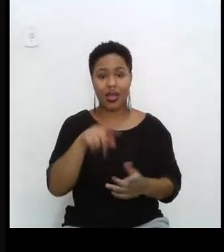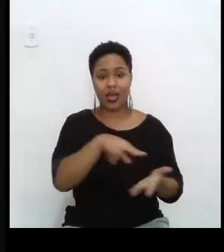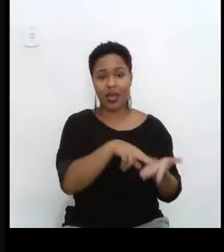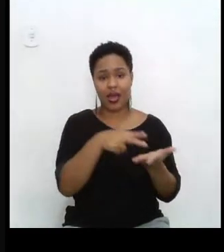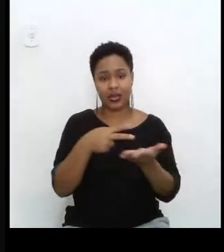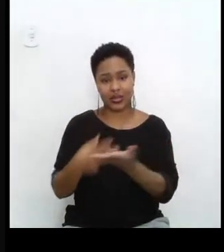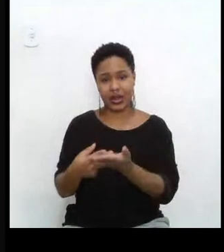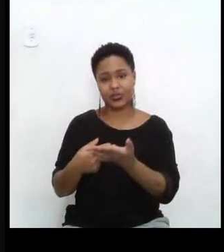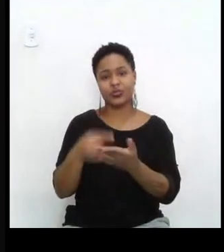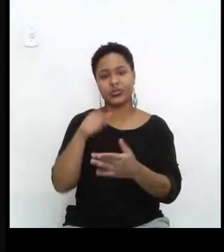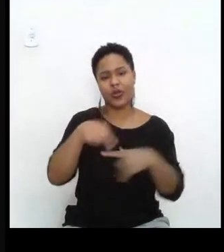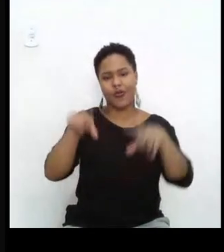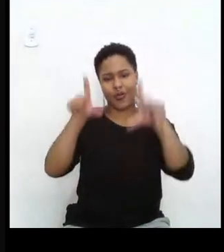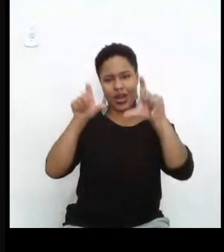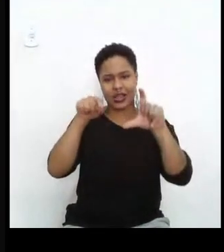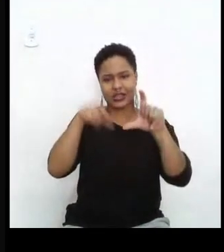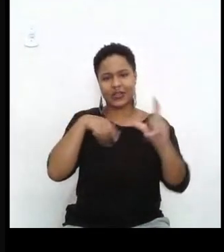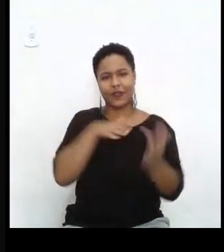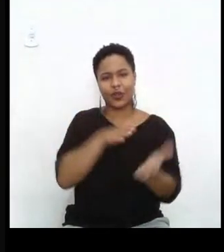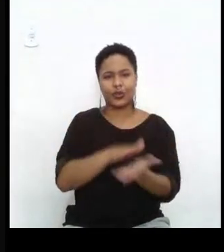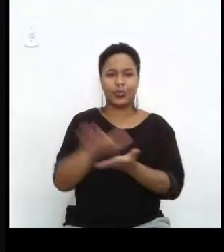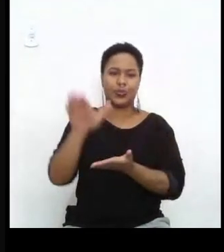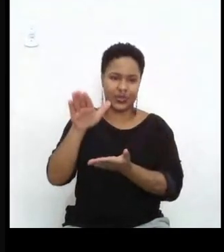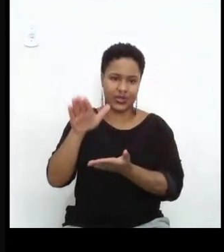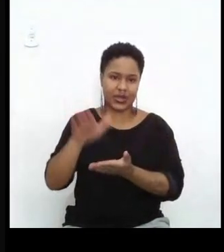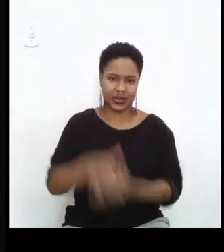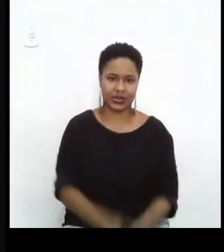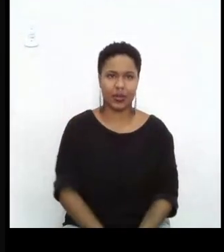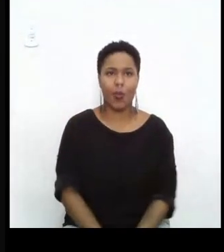the house to Place And